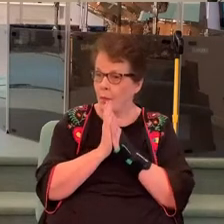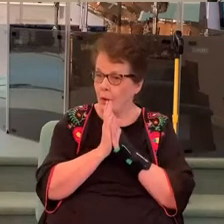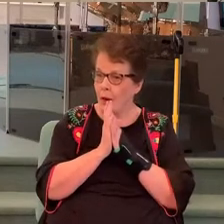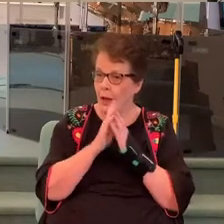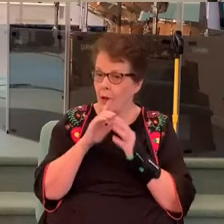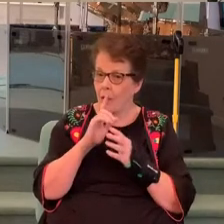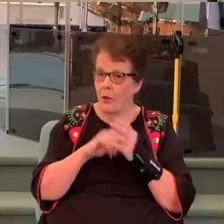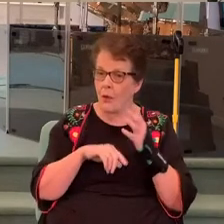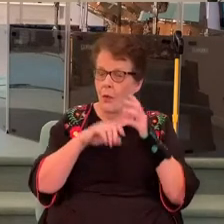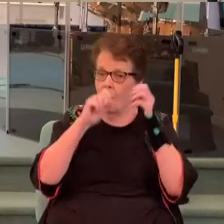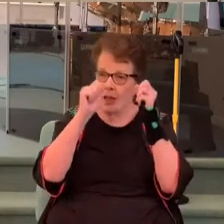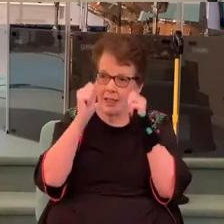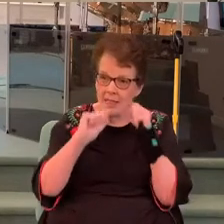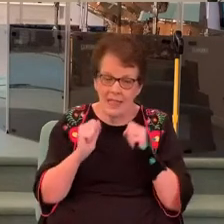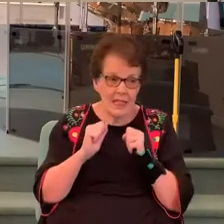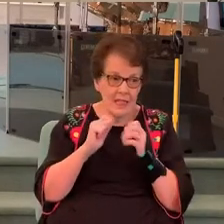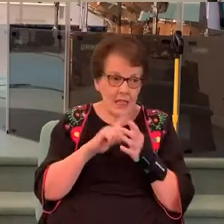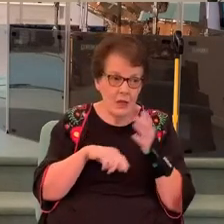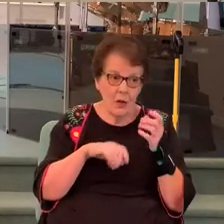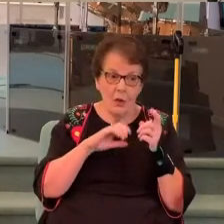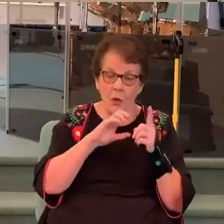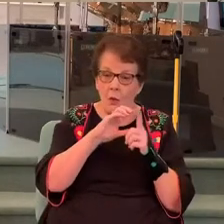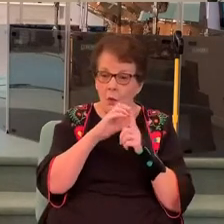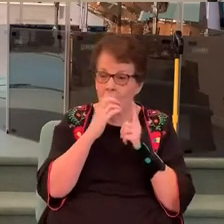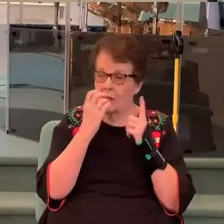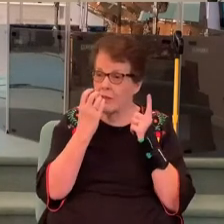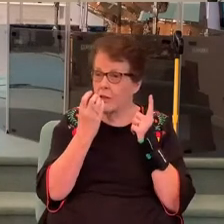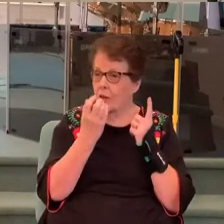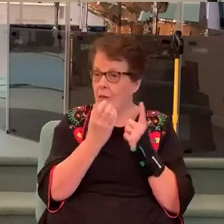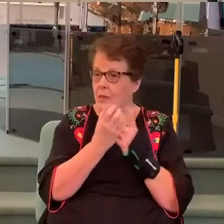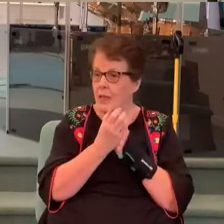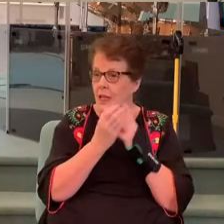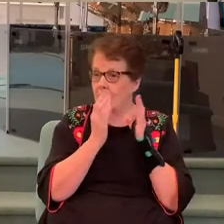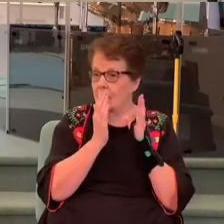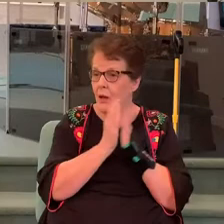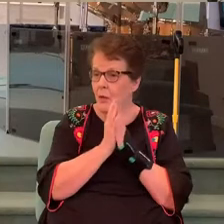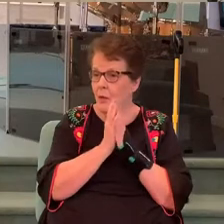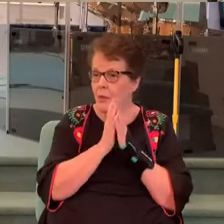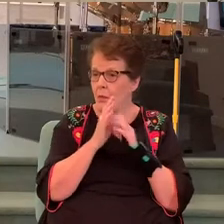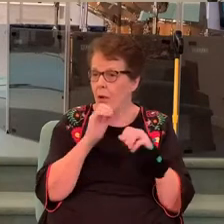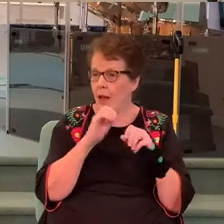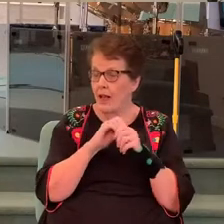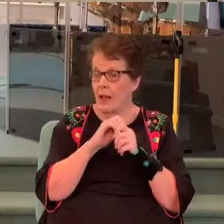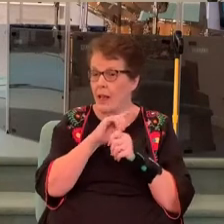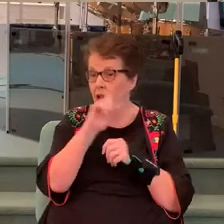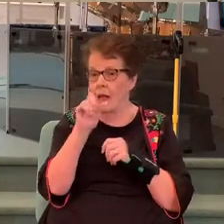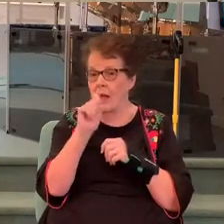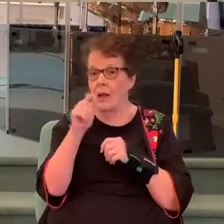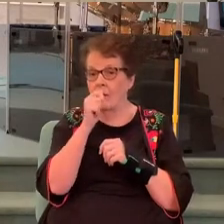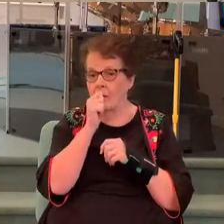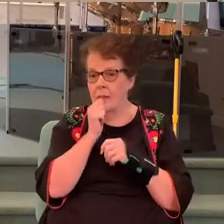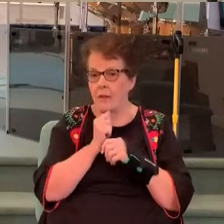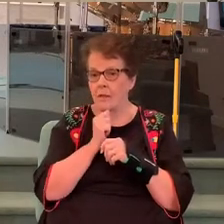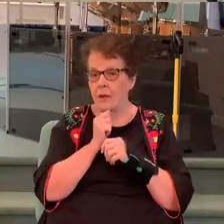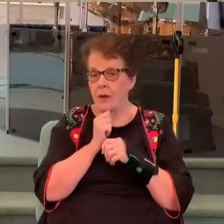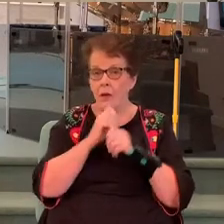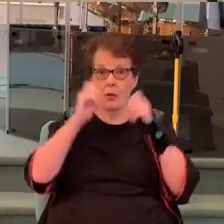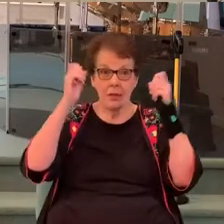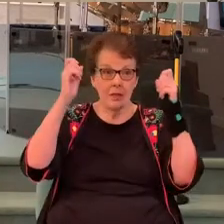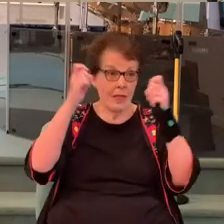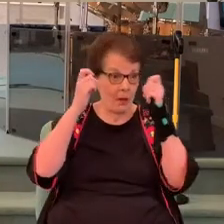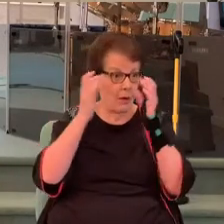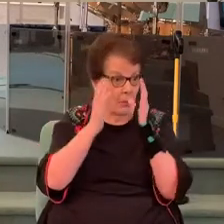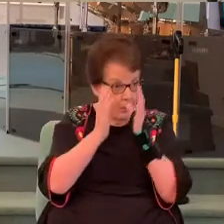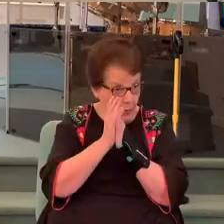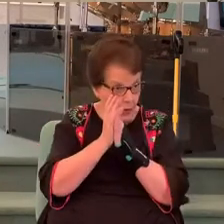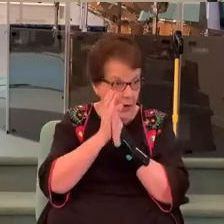season, what circumstance are we praying in? Are you suffering? Pray. Are you celebrating? Pray.